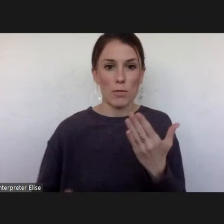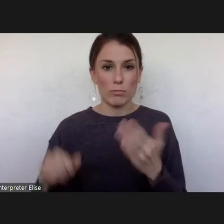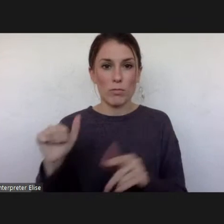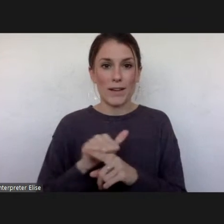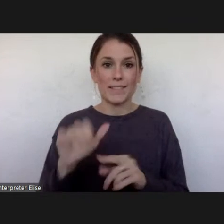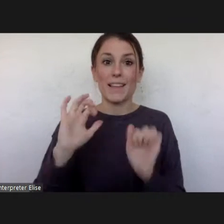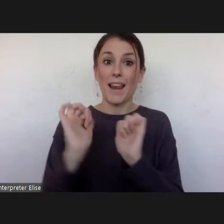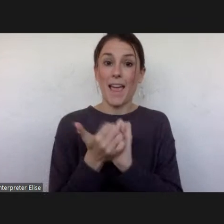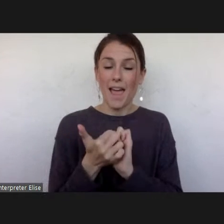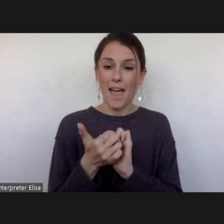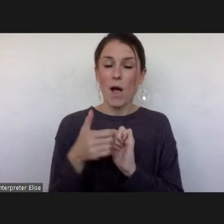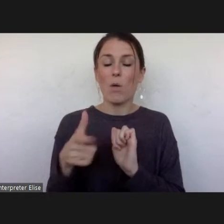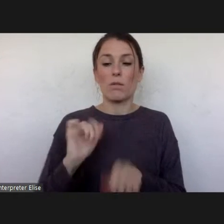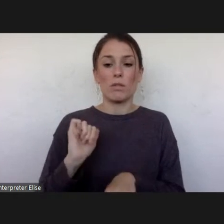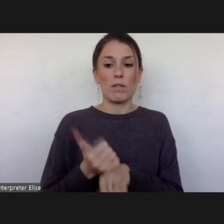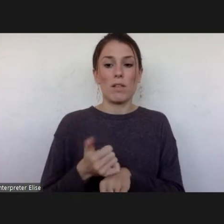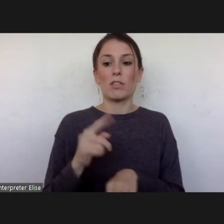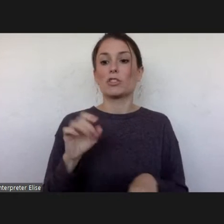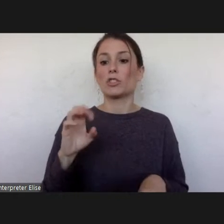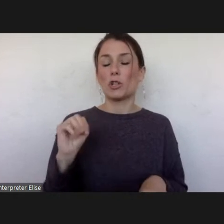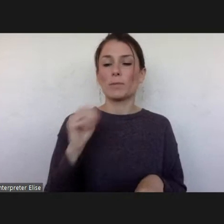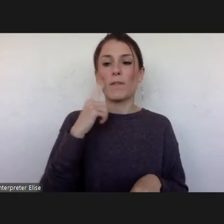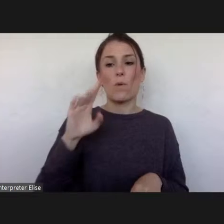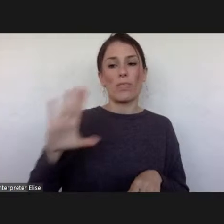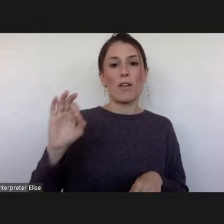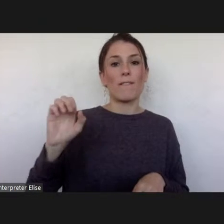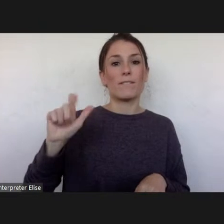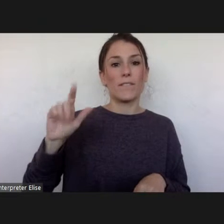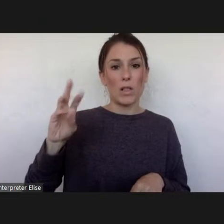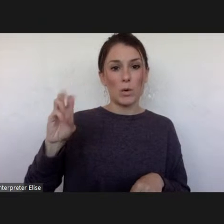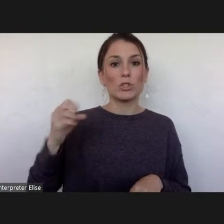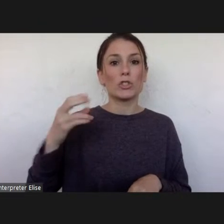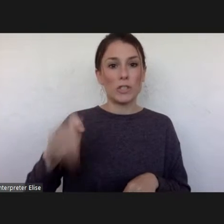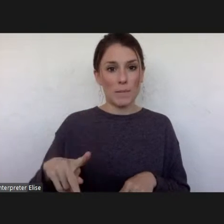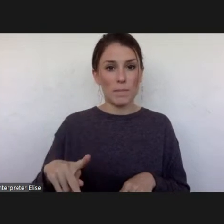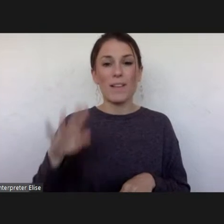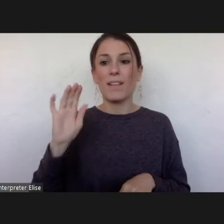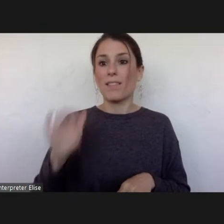the terms for a fellowship built on trust and support.